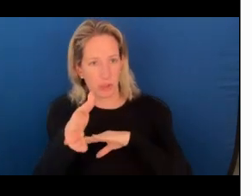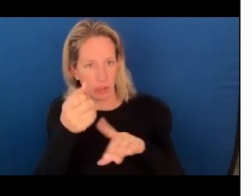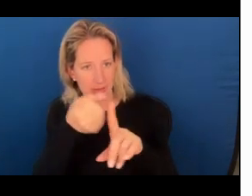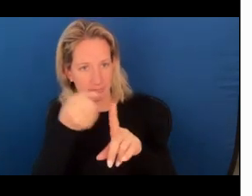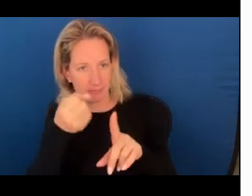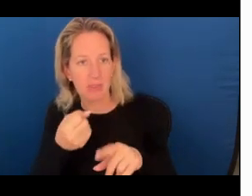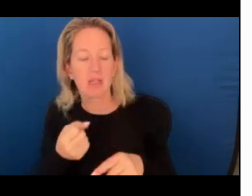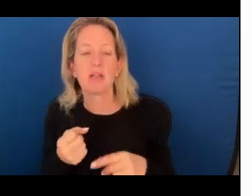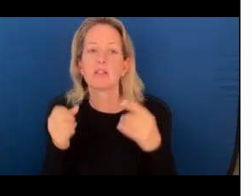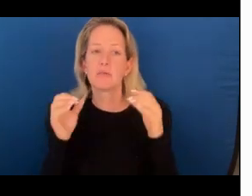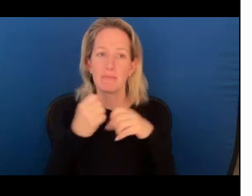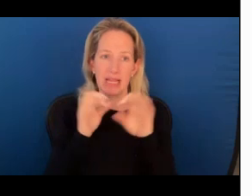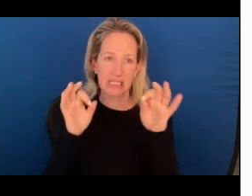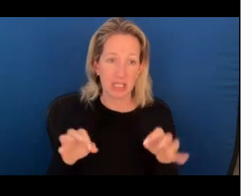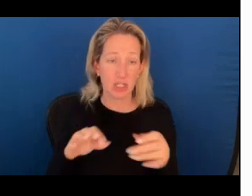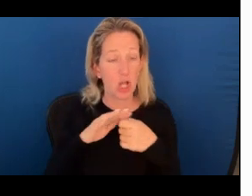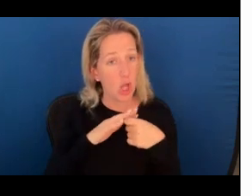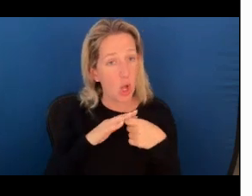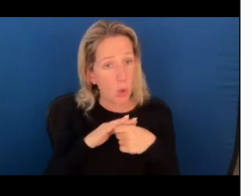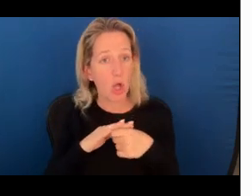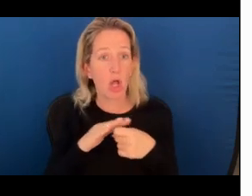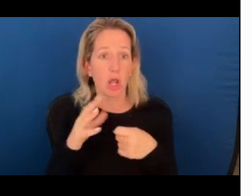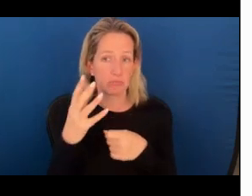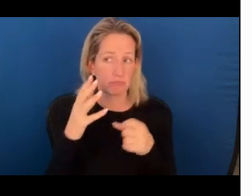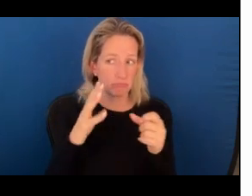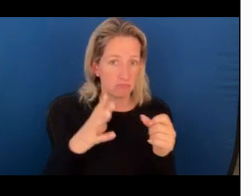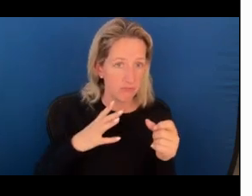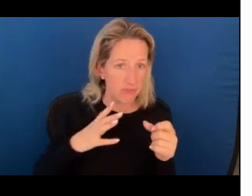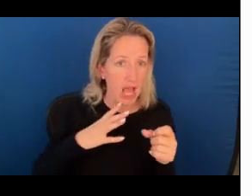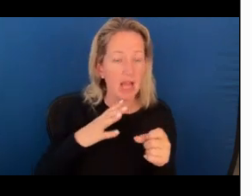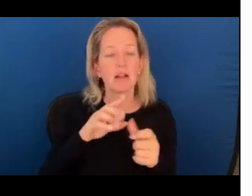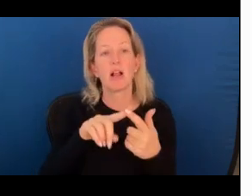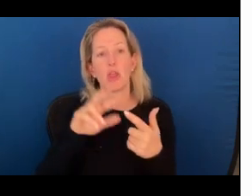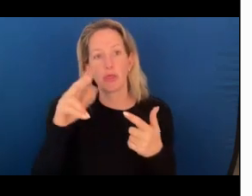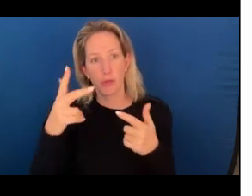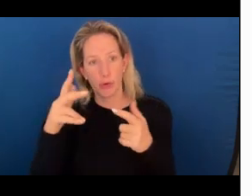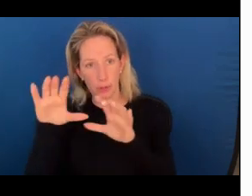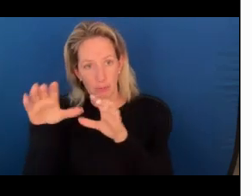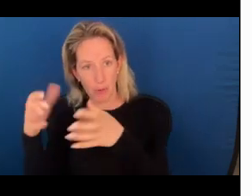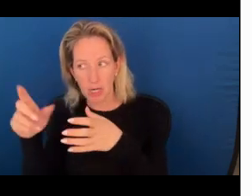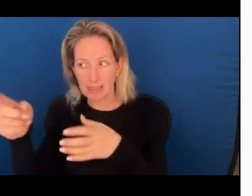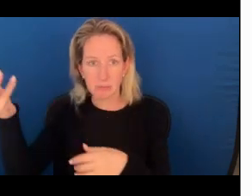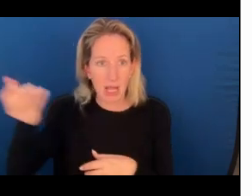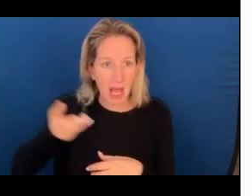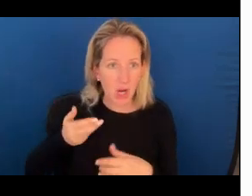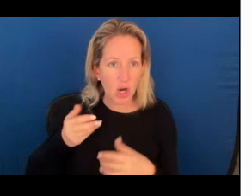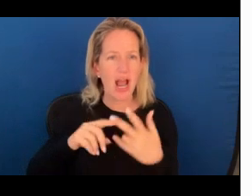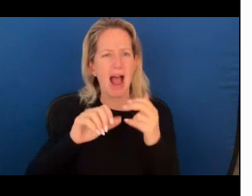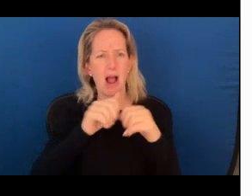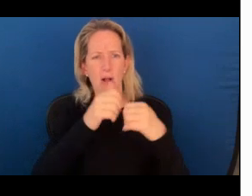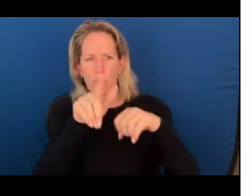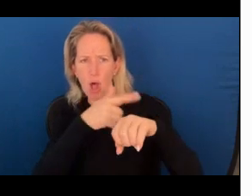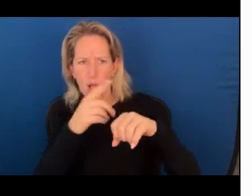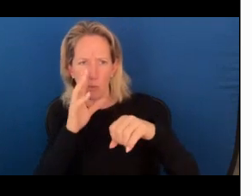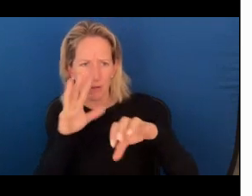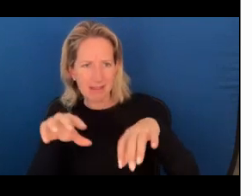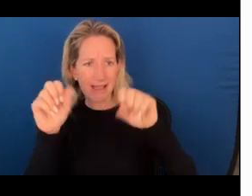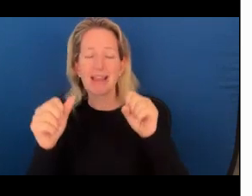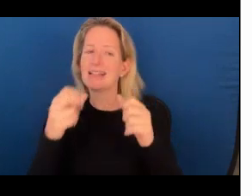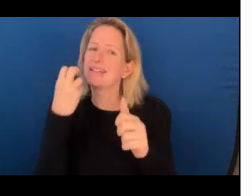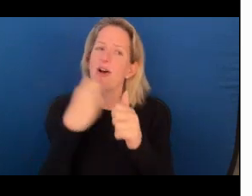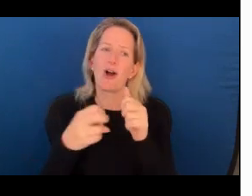this locally? Do we need to get a third party? How long is this going to take? And so, but it was very difficult to use because each municipality